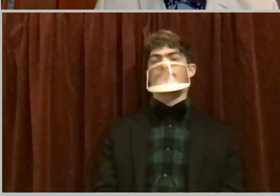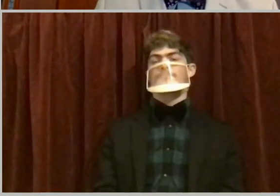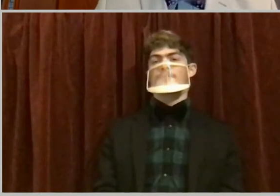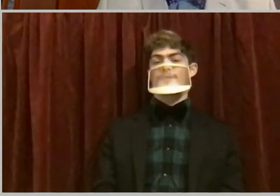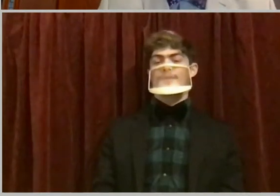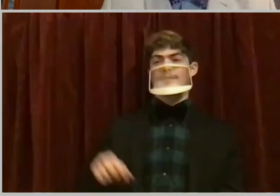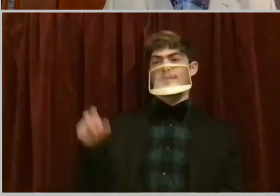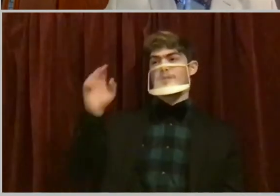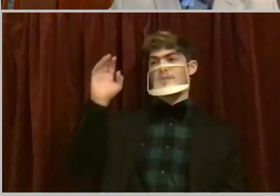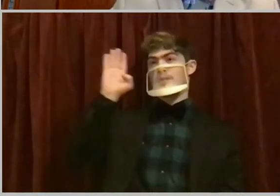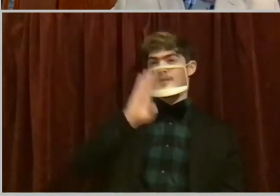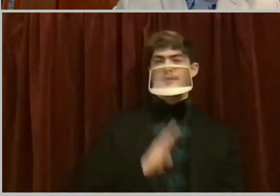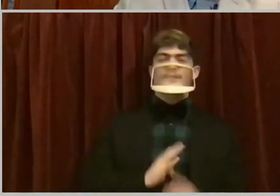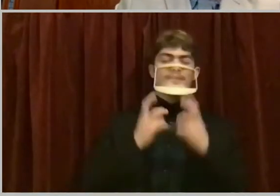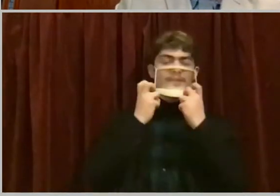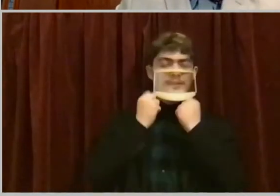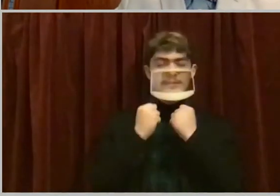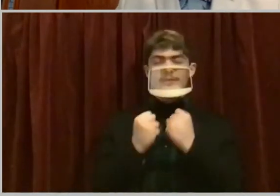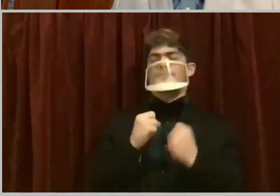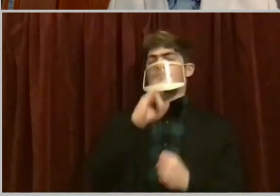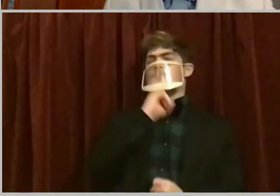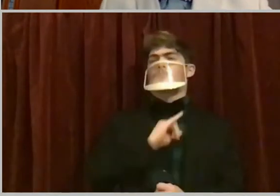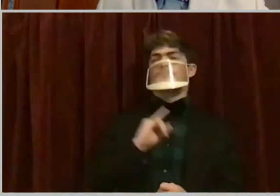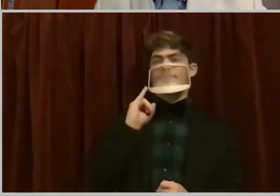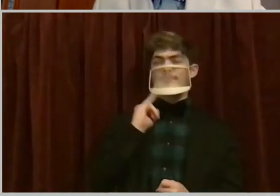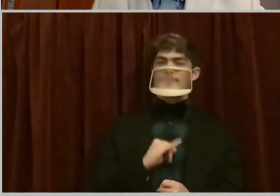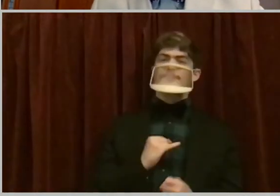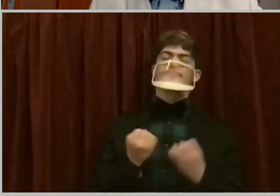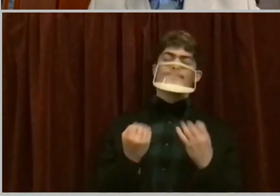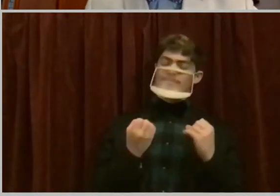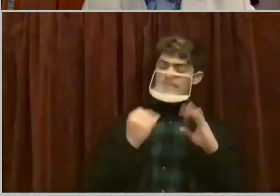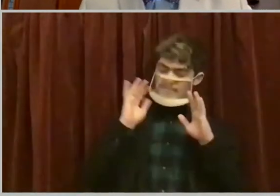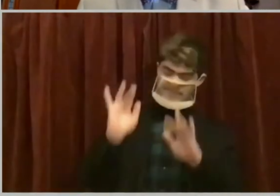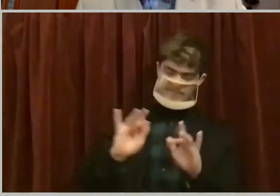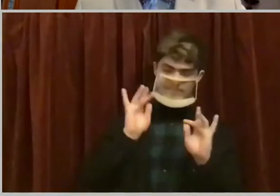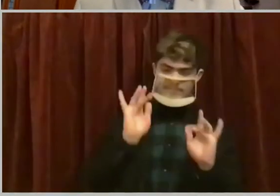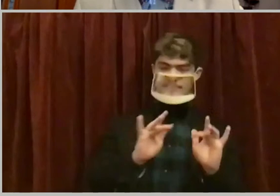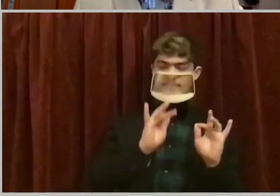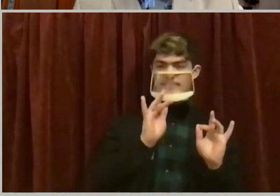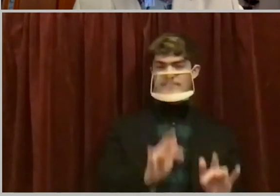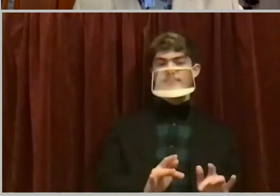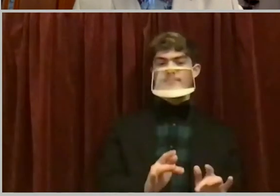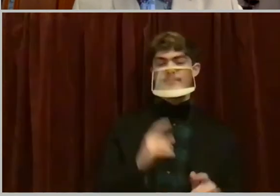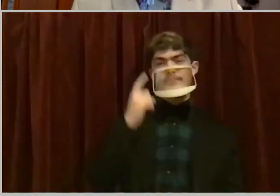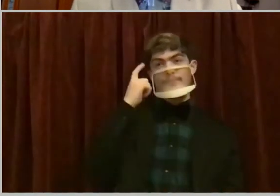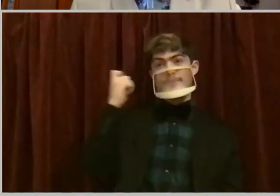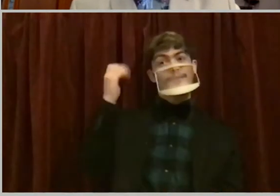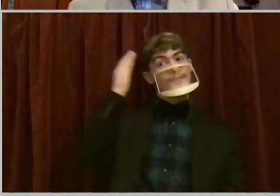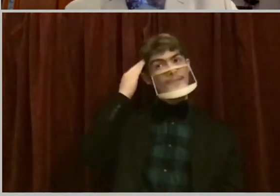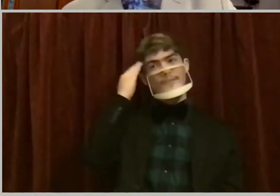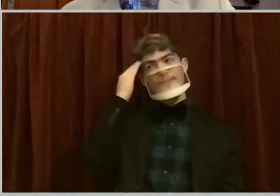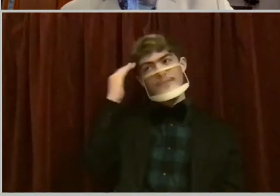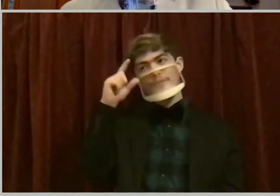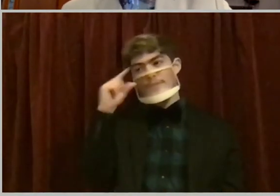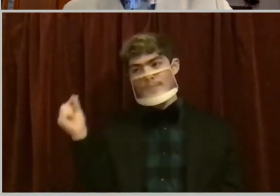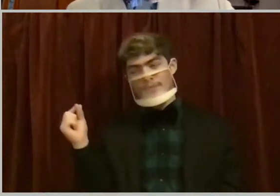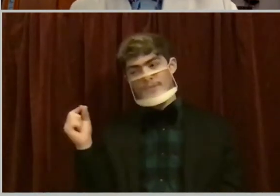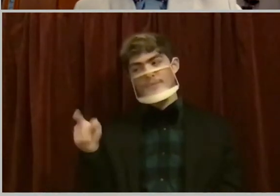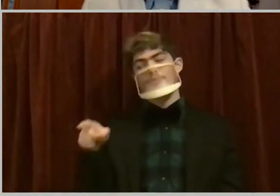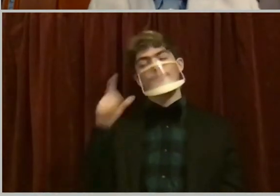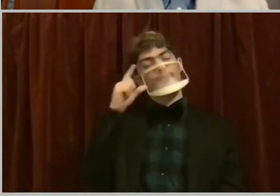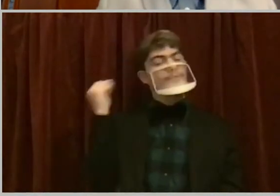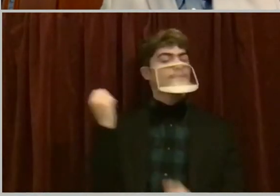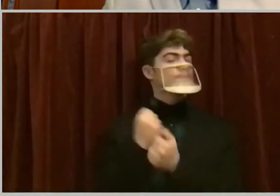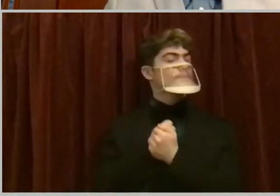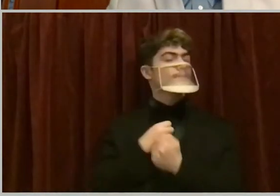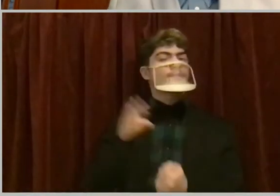them, because he knew Moses. Moses was known to him as a person who loved God. And